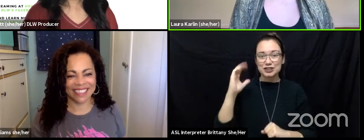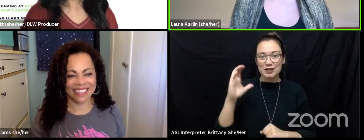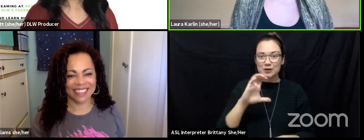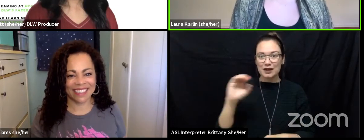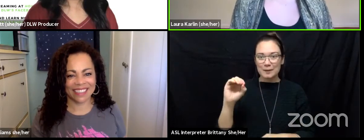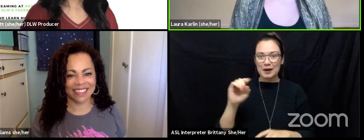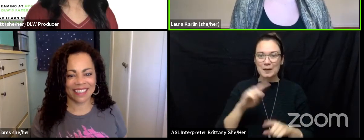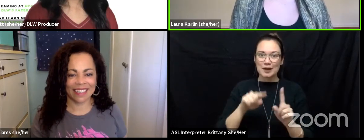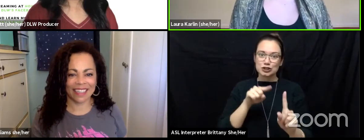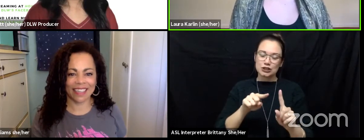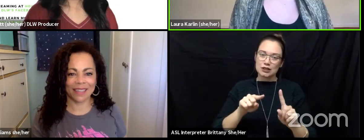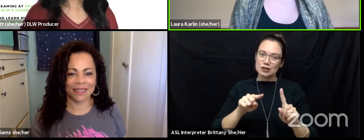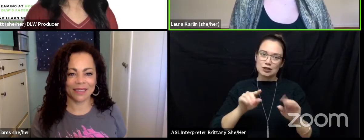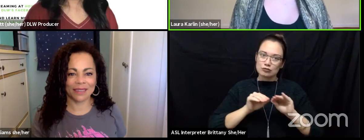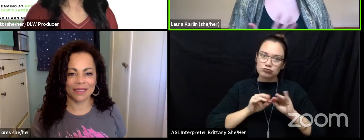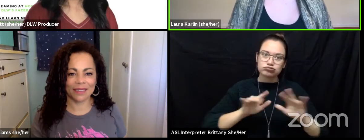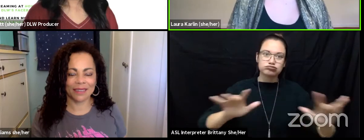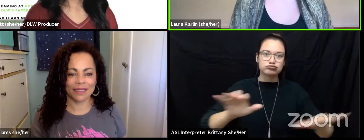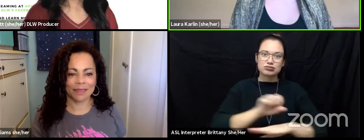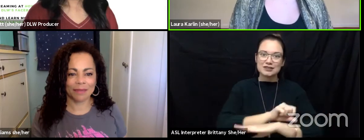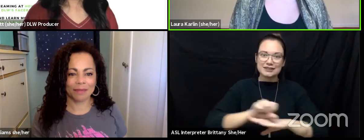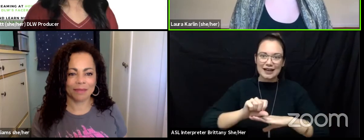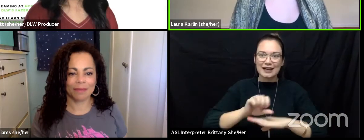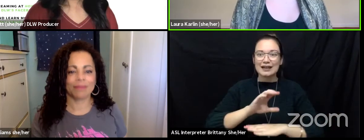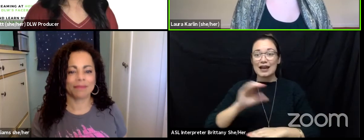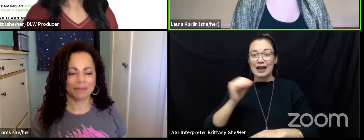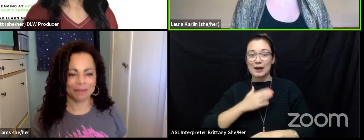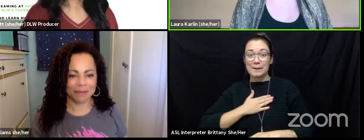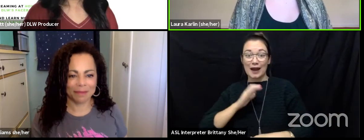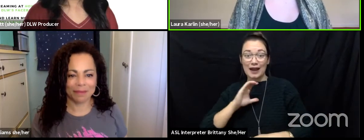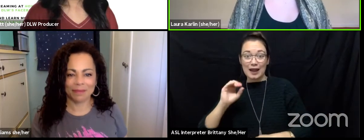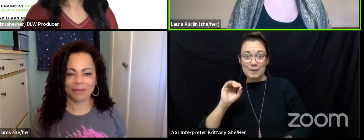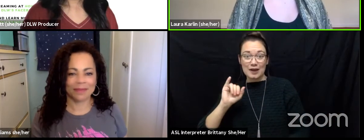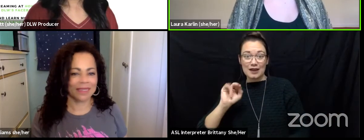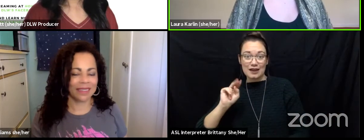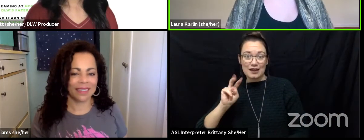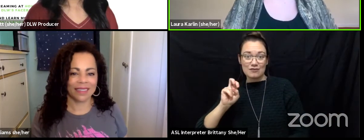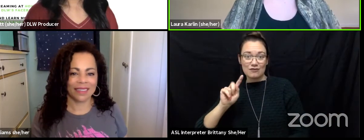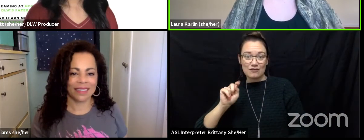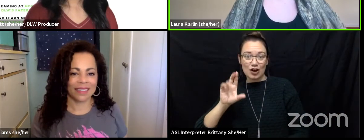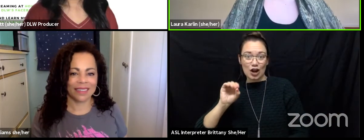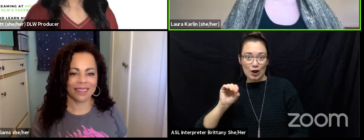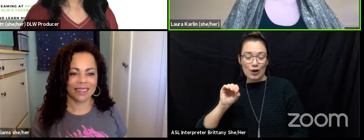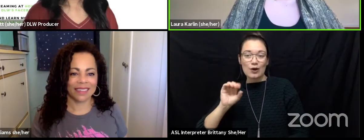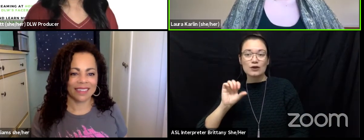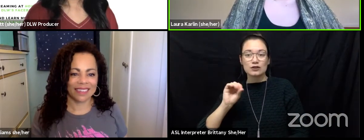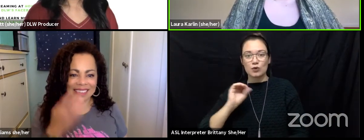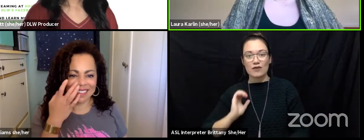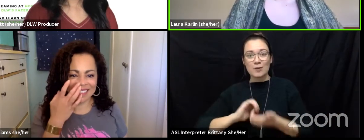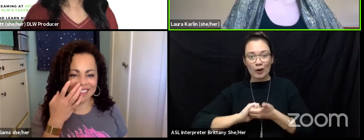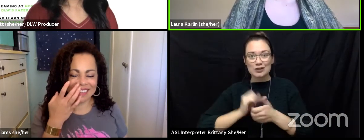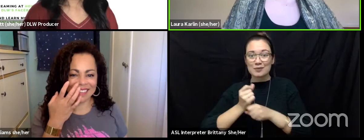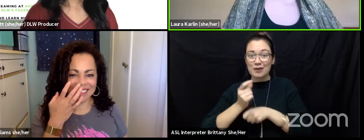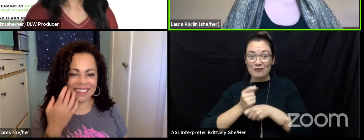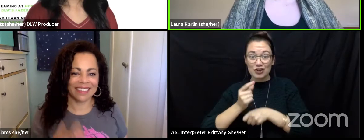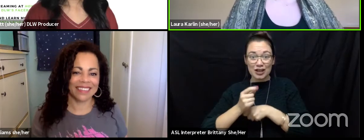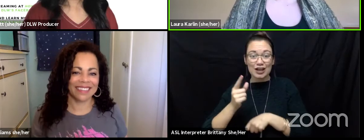the stage, and where my company Invertigo Dance Theater has a partnership every year, and we perform with